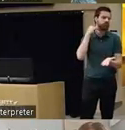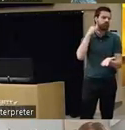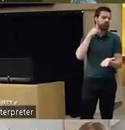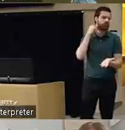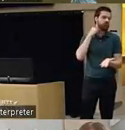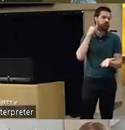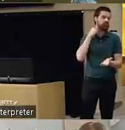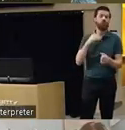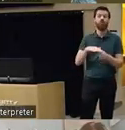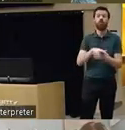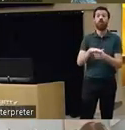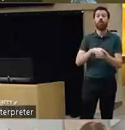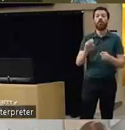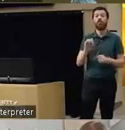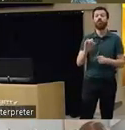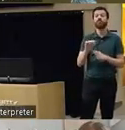local sites